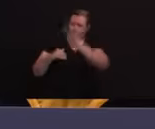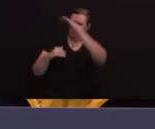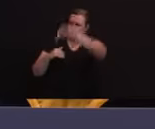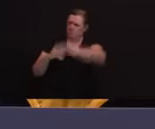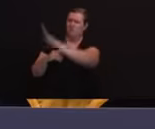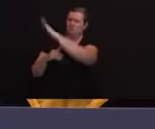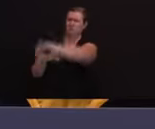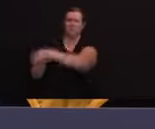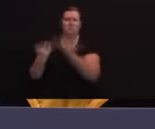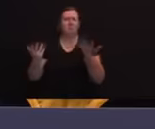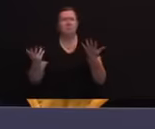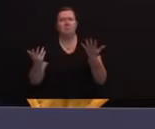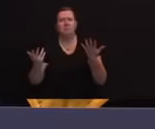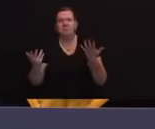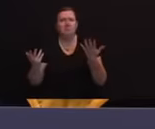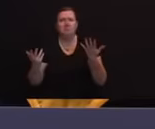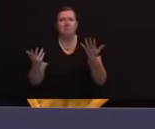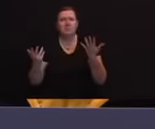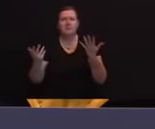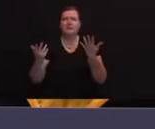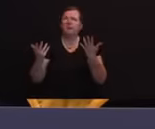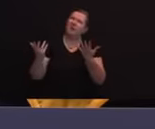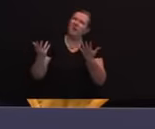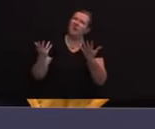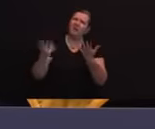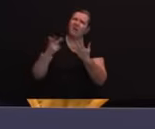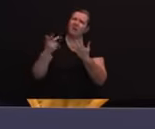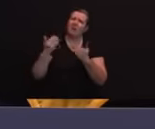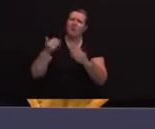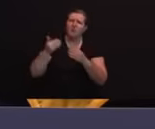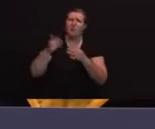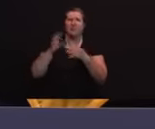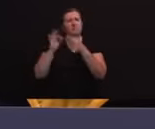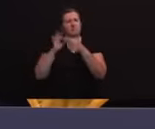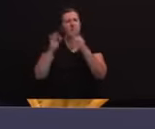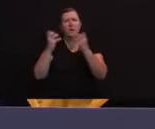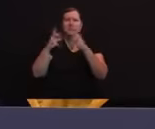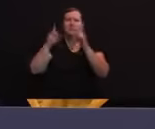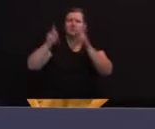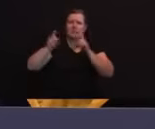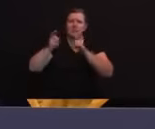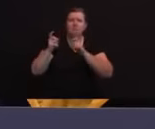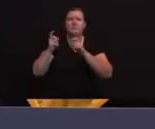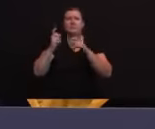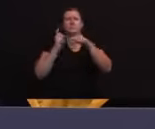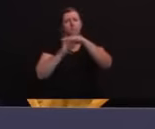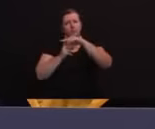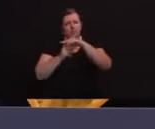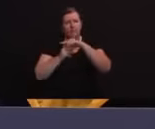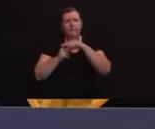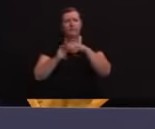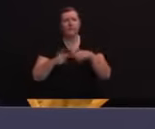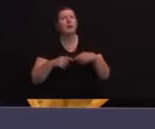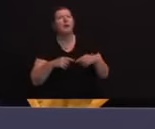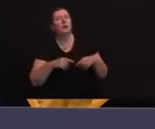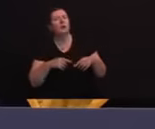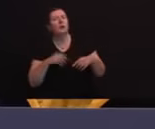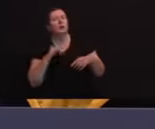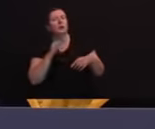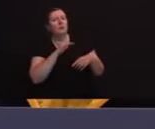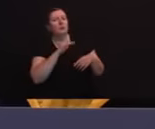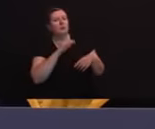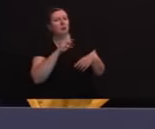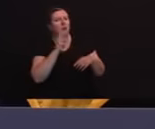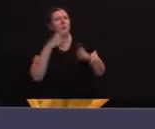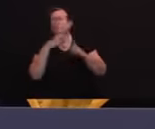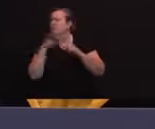frequently mentioning the amount of tests? Yep. Judy, how many on divert and any more color on long-term care? I know you already gave some in your